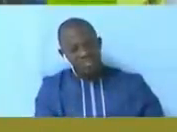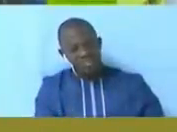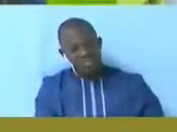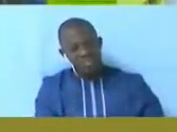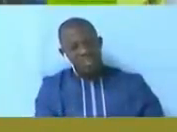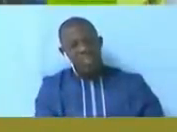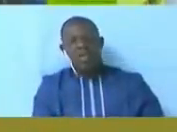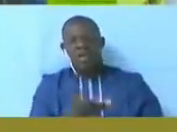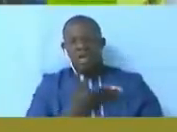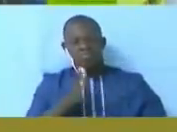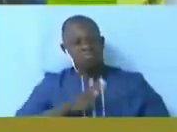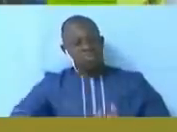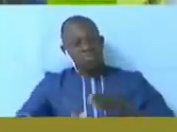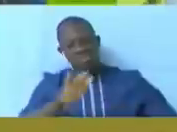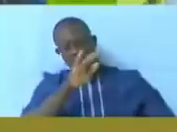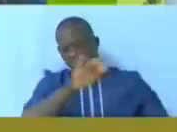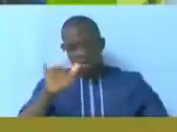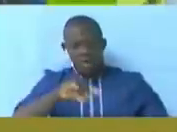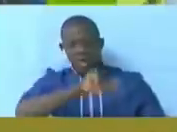children and grandchildren.